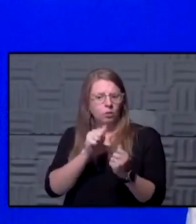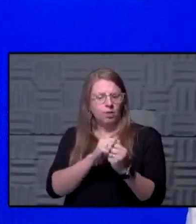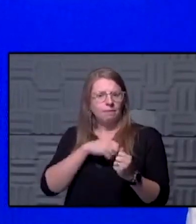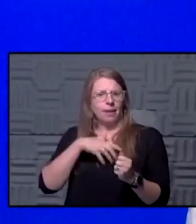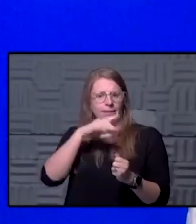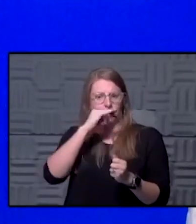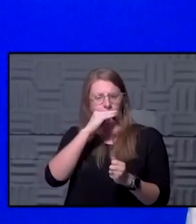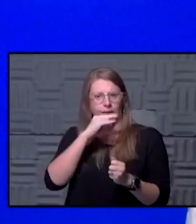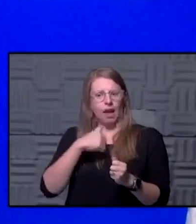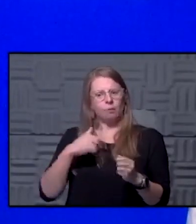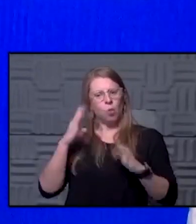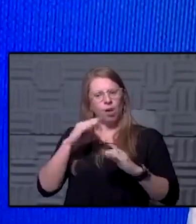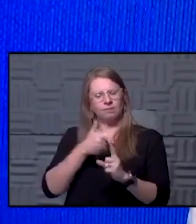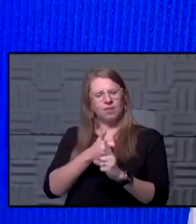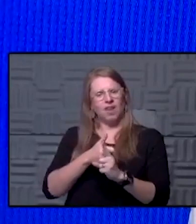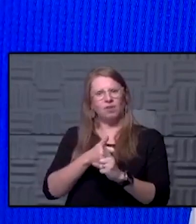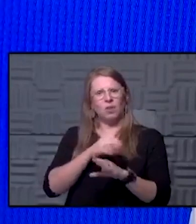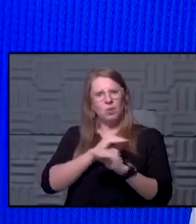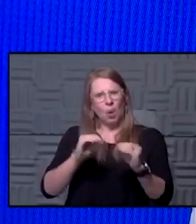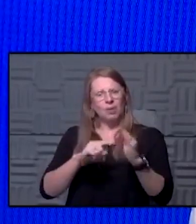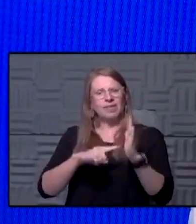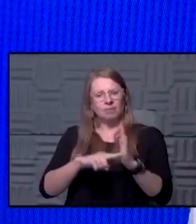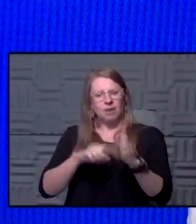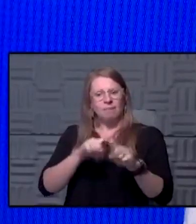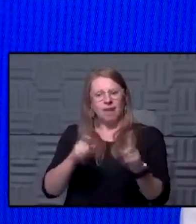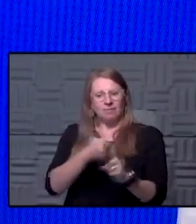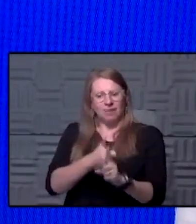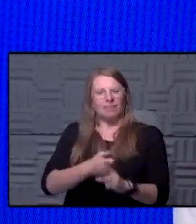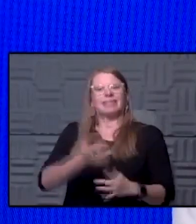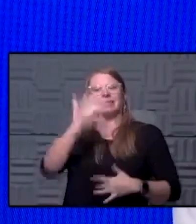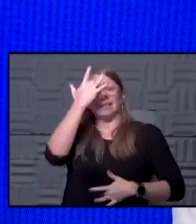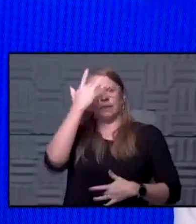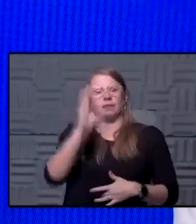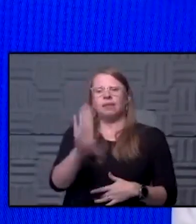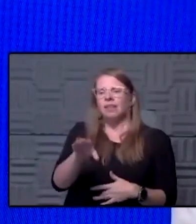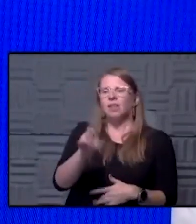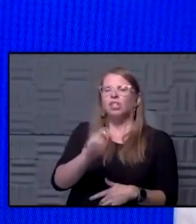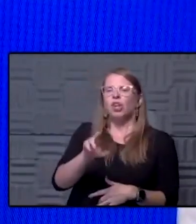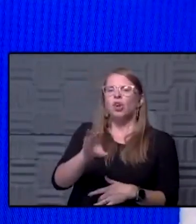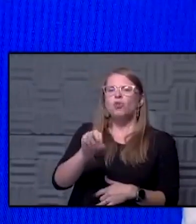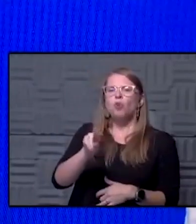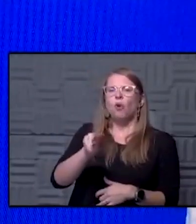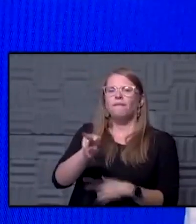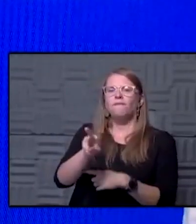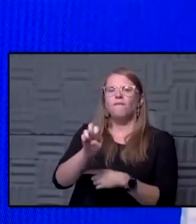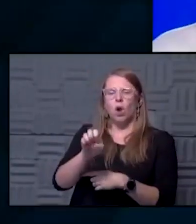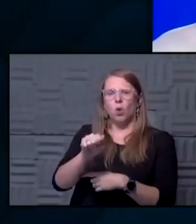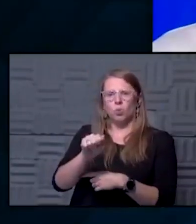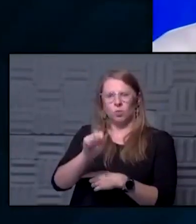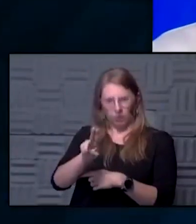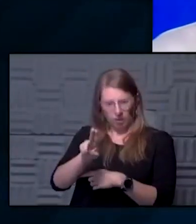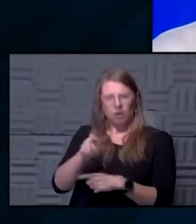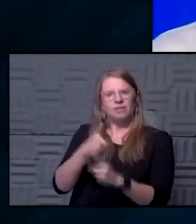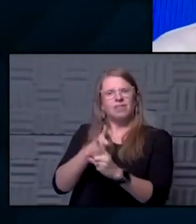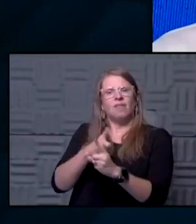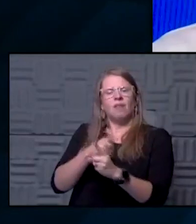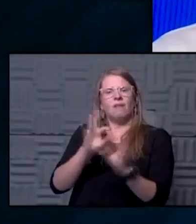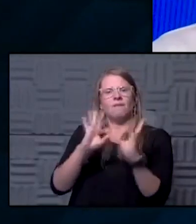being asymptomatic. All right, let's deal with that one. Dr. Corriveau, I know you're a family medicine physician. That is right up your